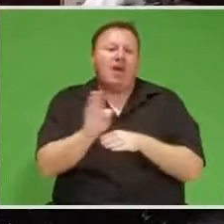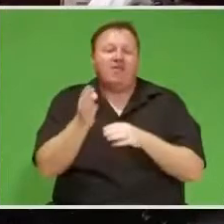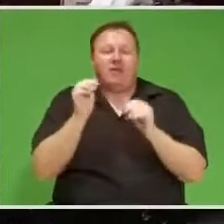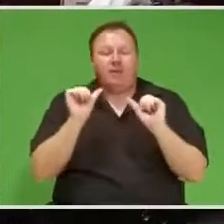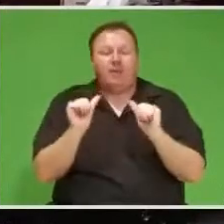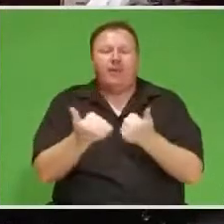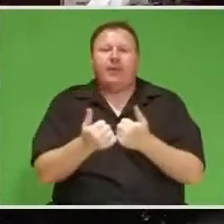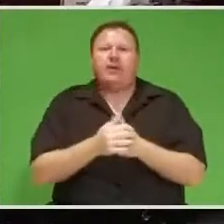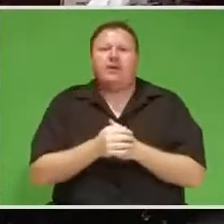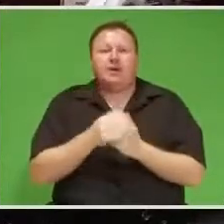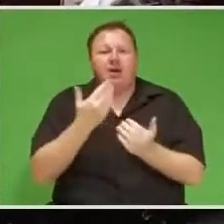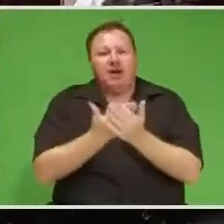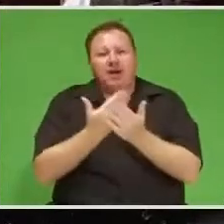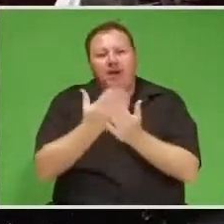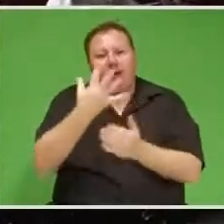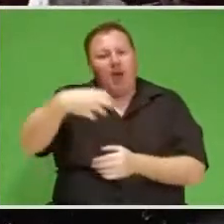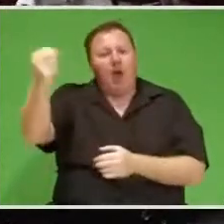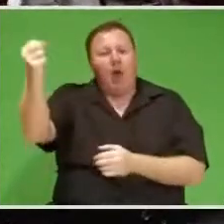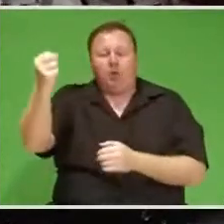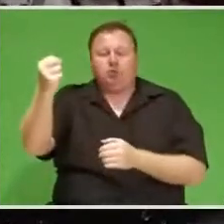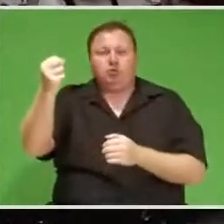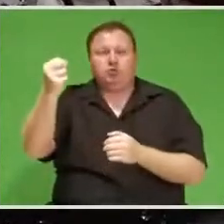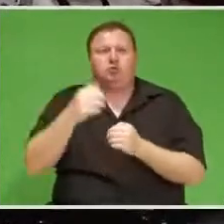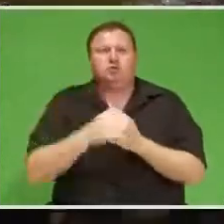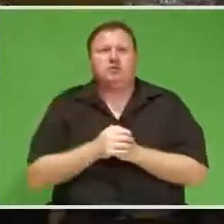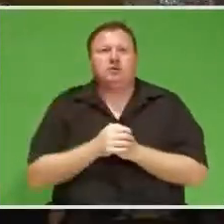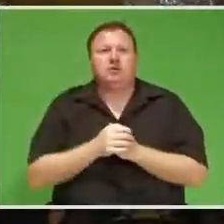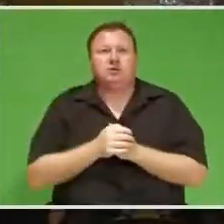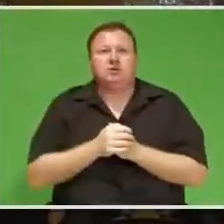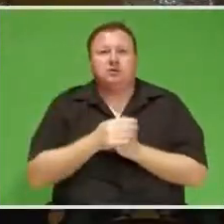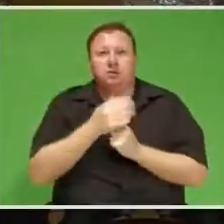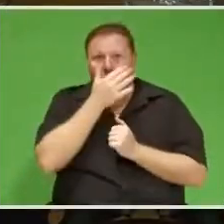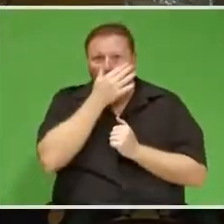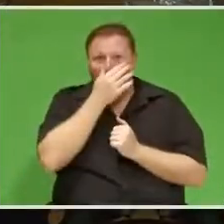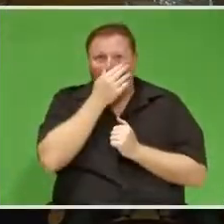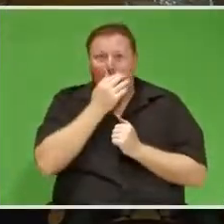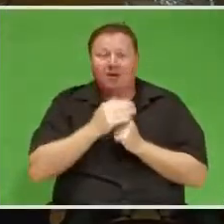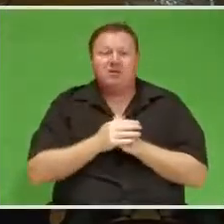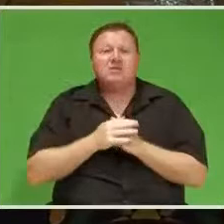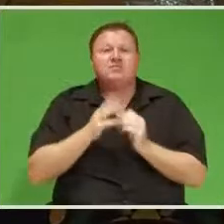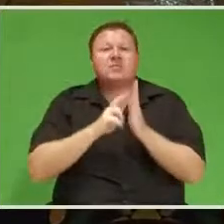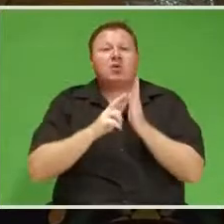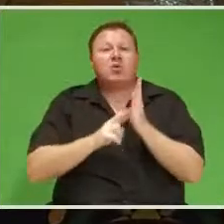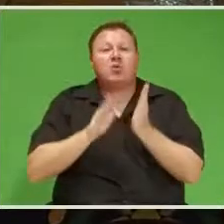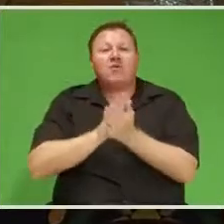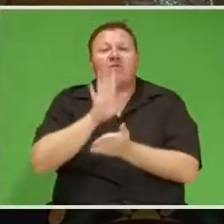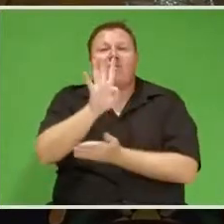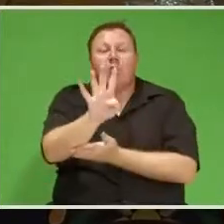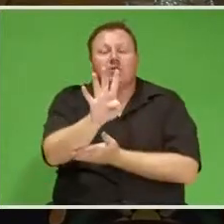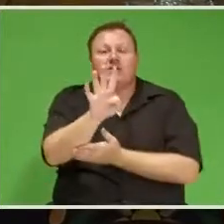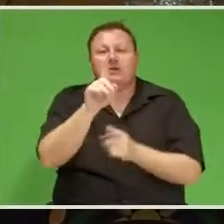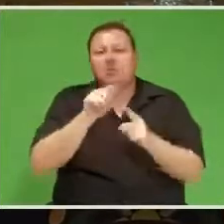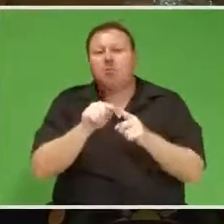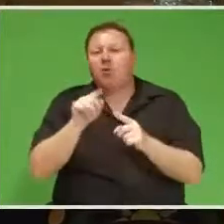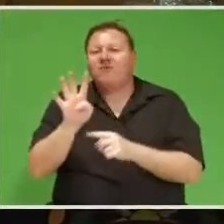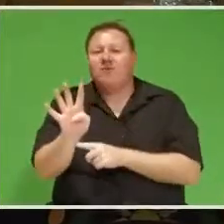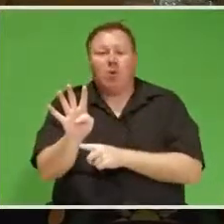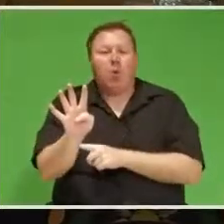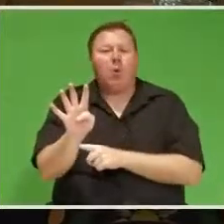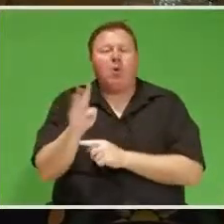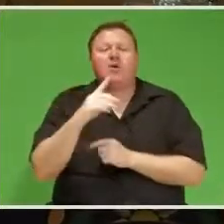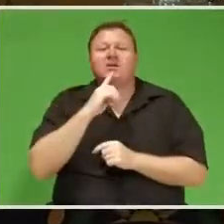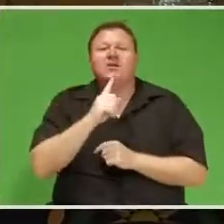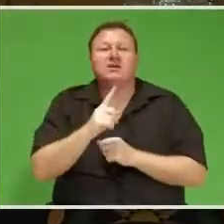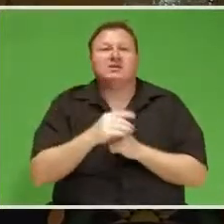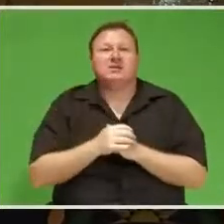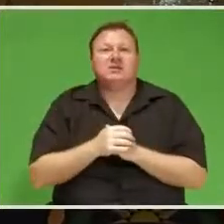chamber for the remainder of the sitting. Rule 14(0) states that no member